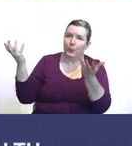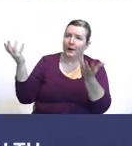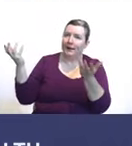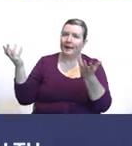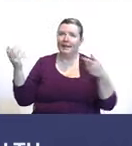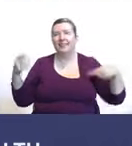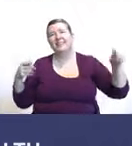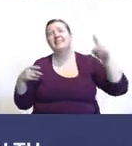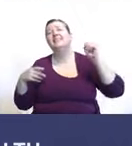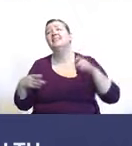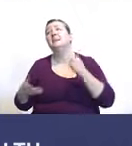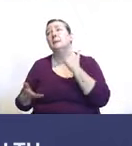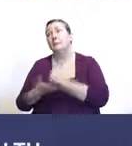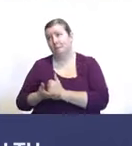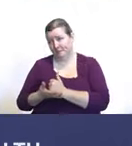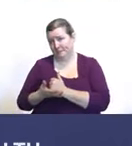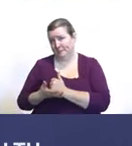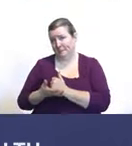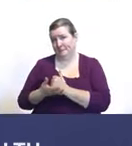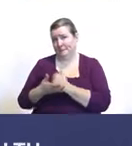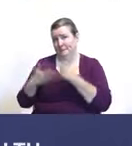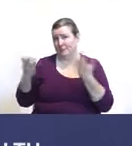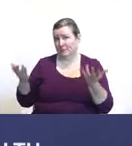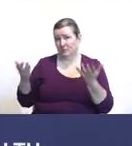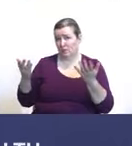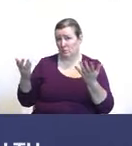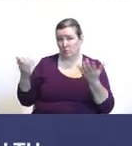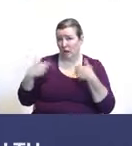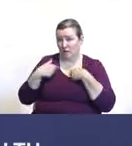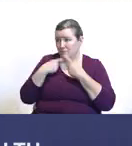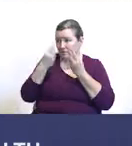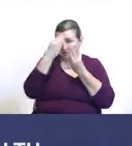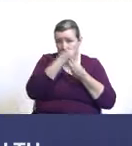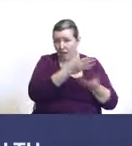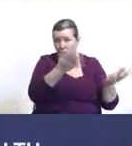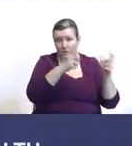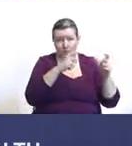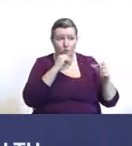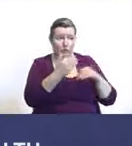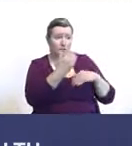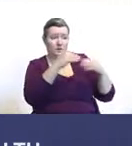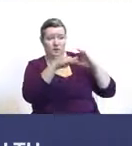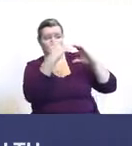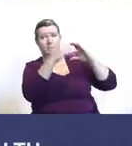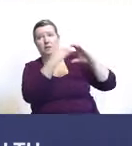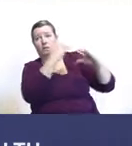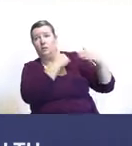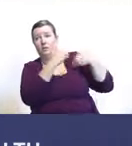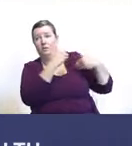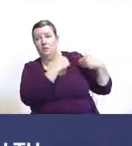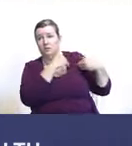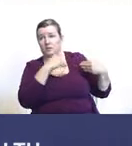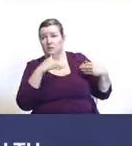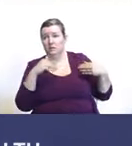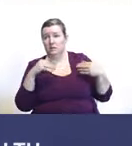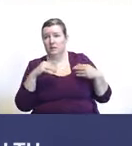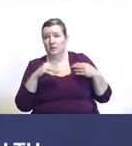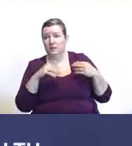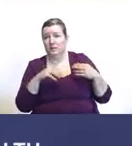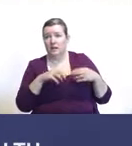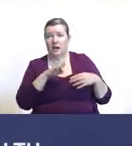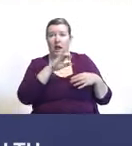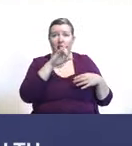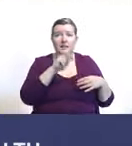help. What do I tell the people that are sending me these emails? Luis, Ellen, Rydell,